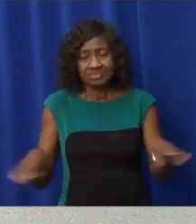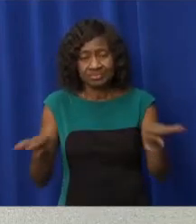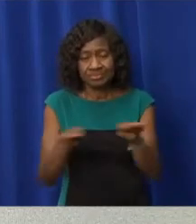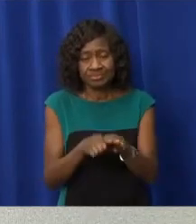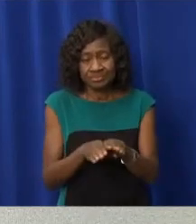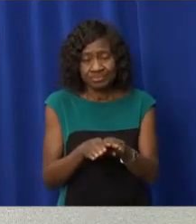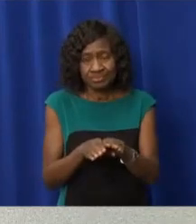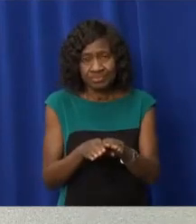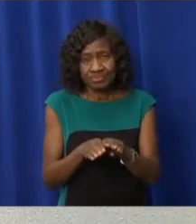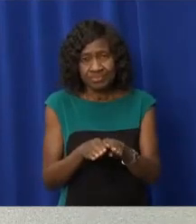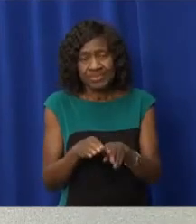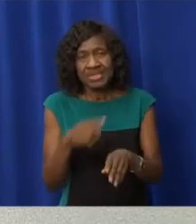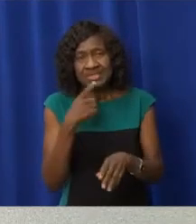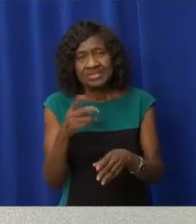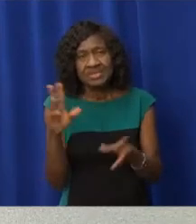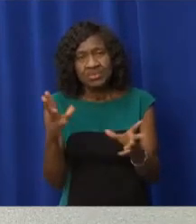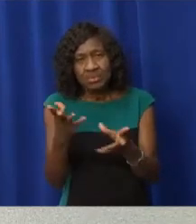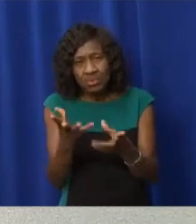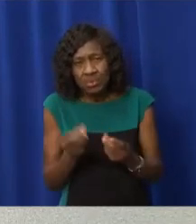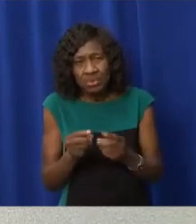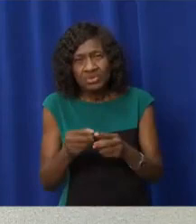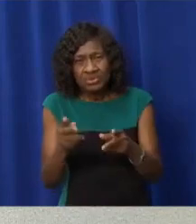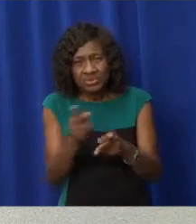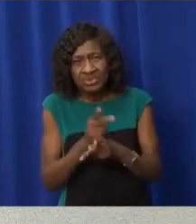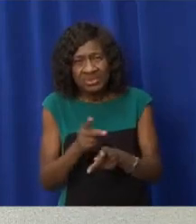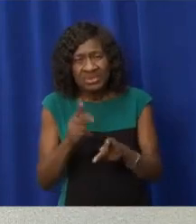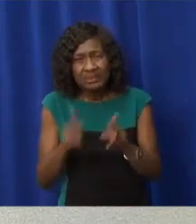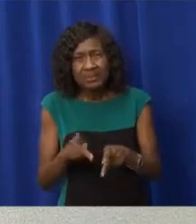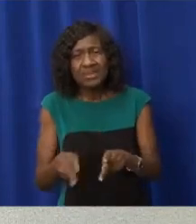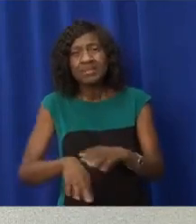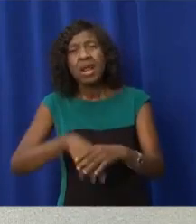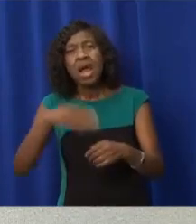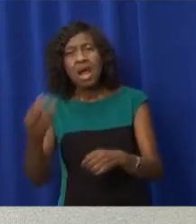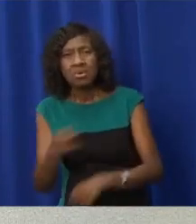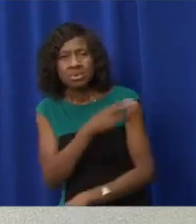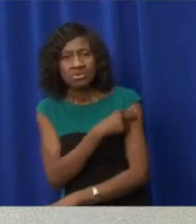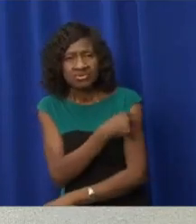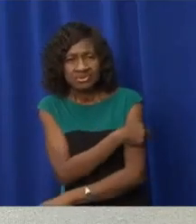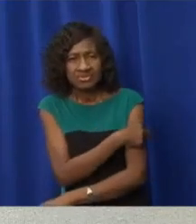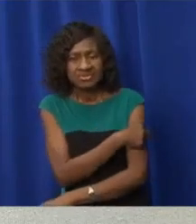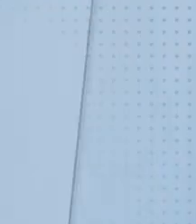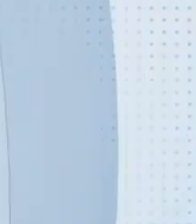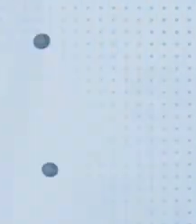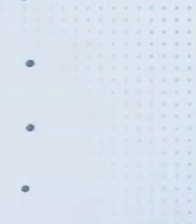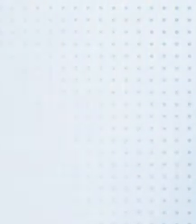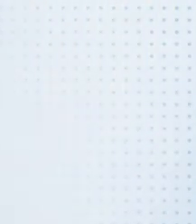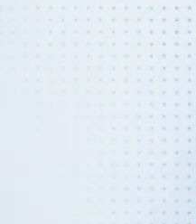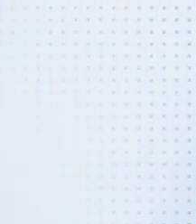hospitals and to protect them. This is all why we wait for the vaccine.